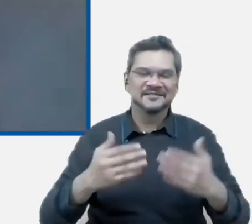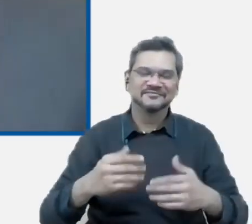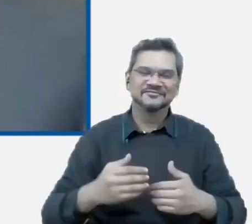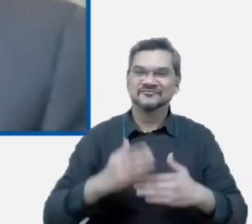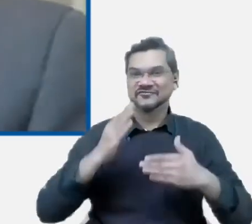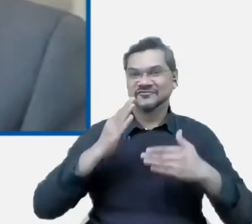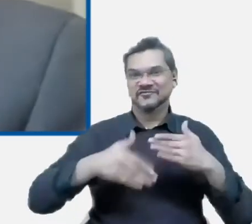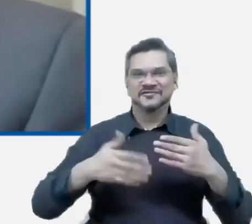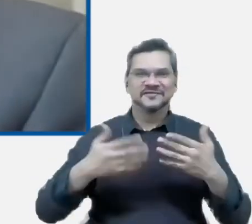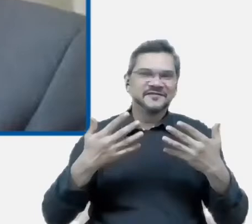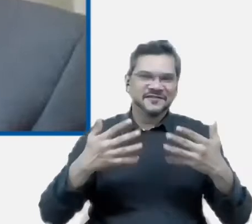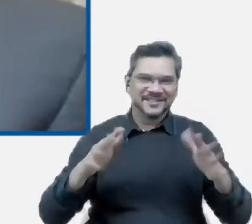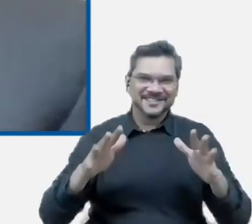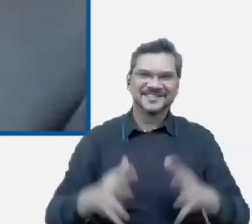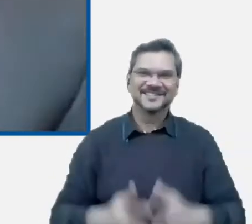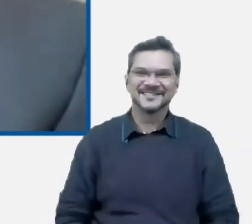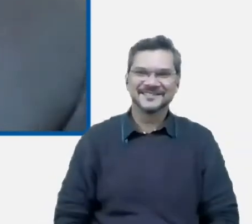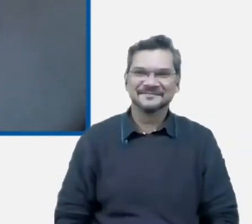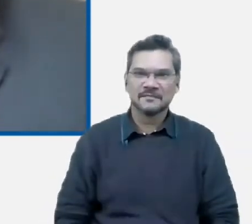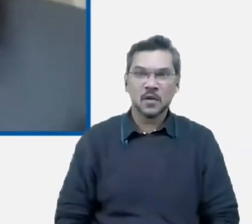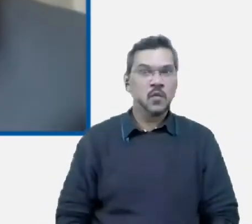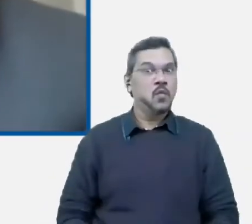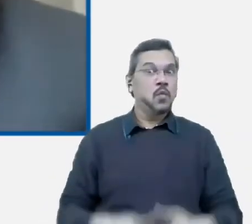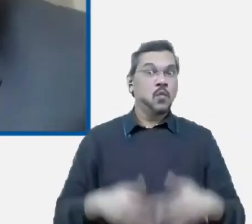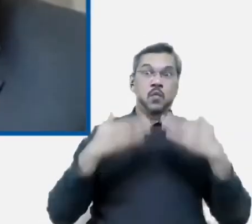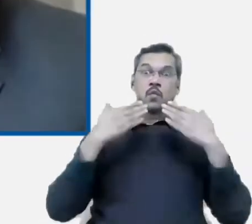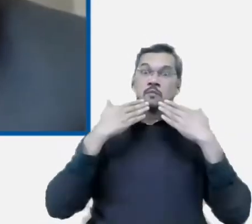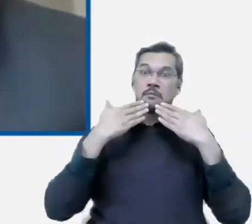Yes, thank you very much, Gemma. Very well articulated.